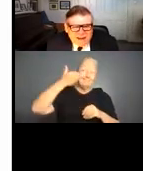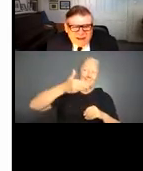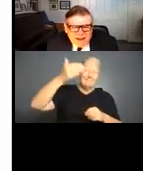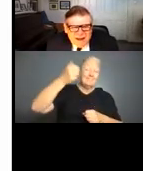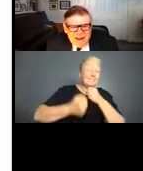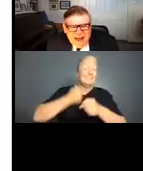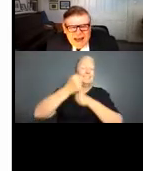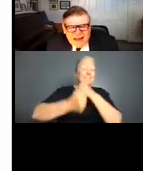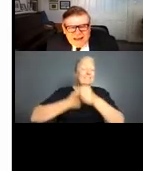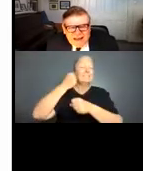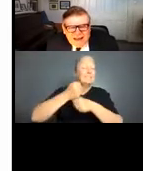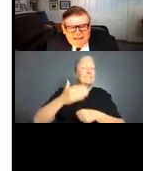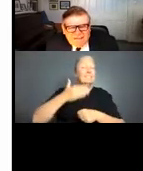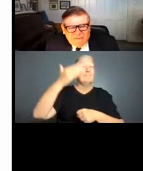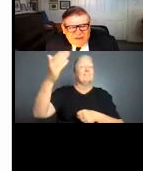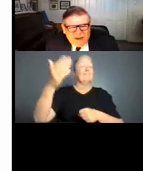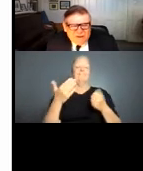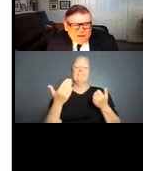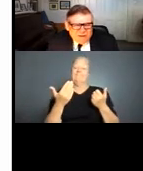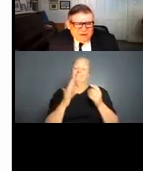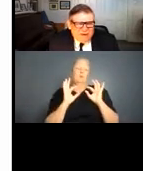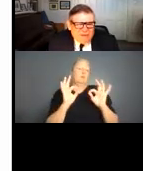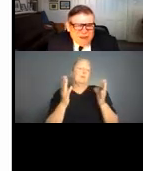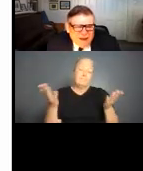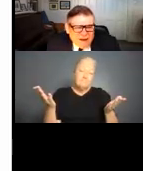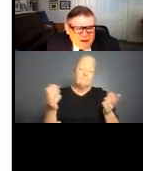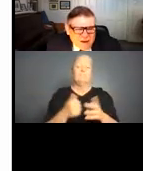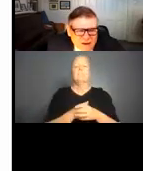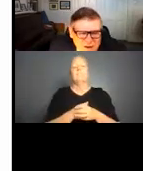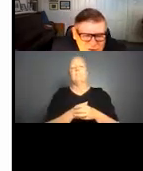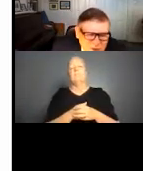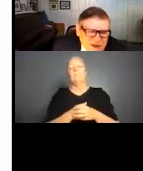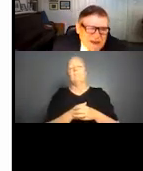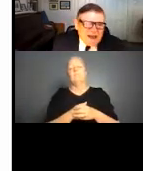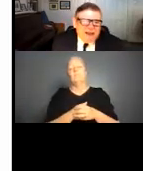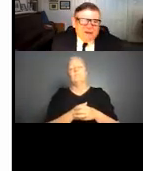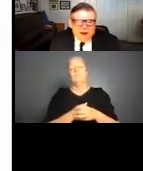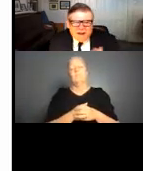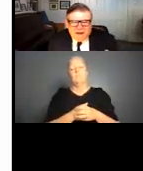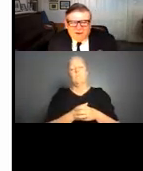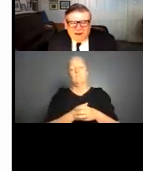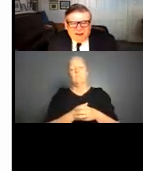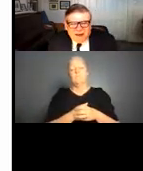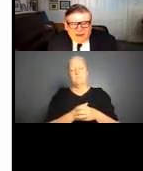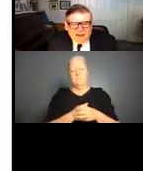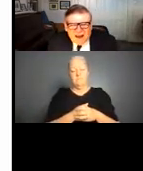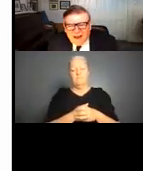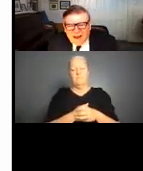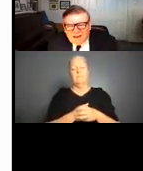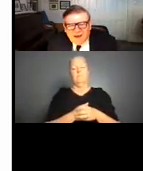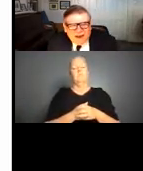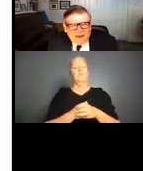affected. And so we see there that one Indian